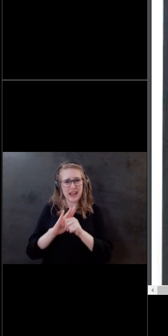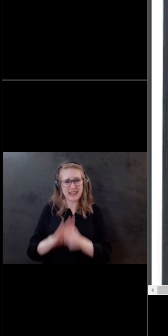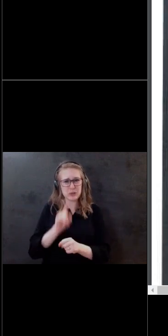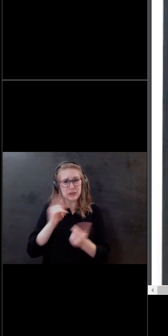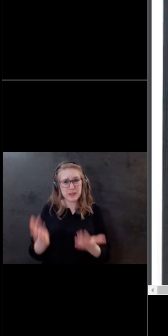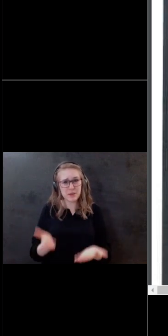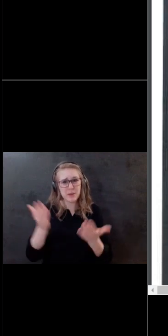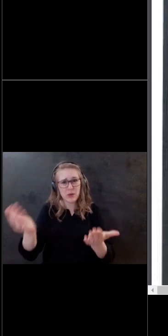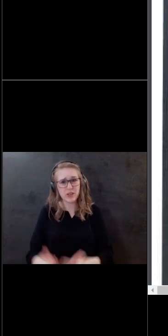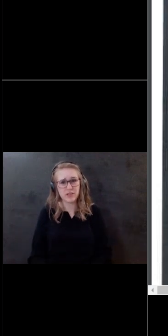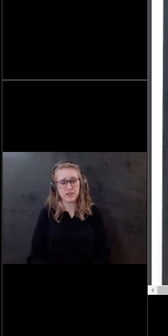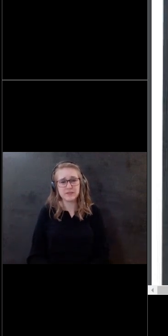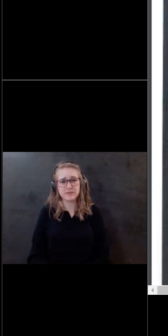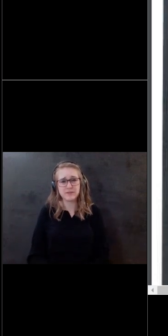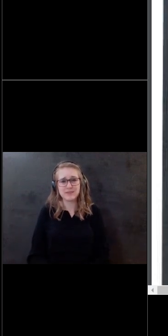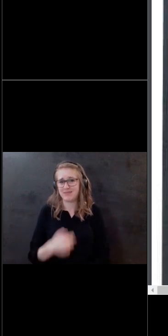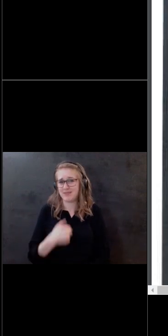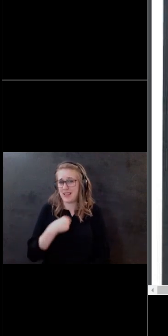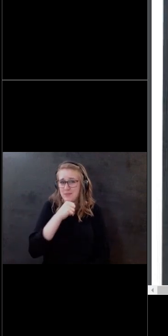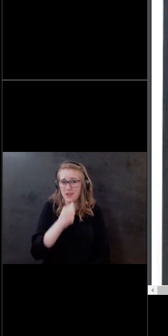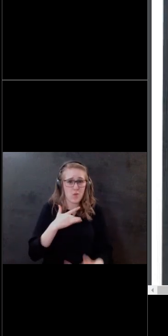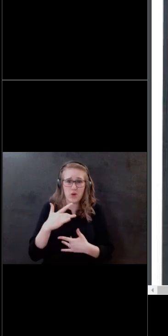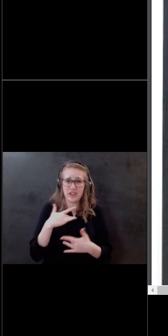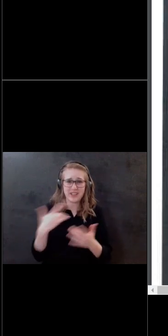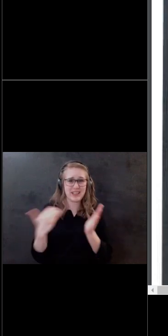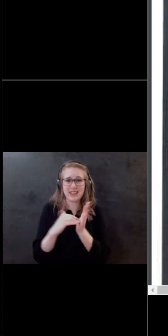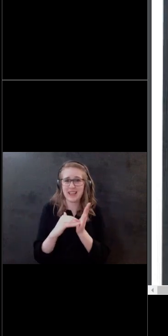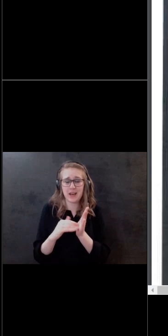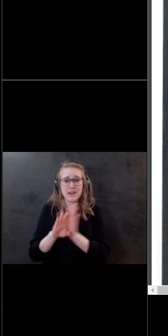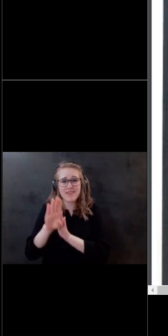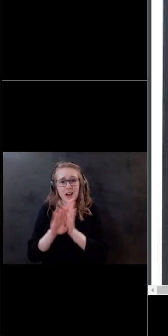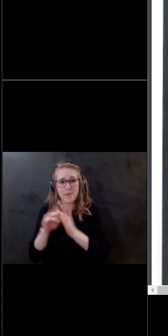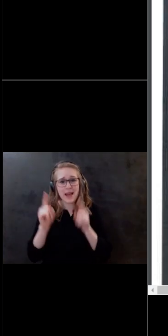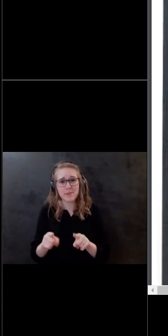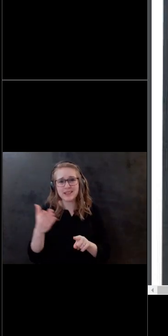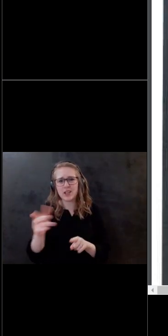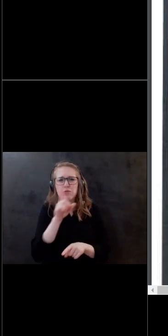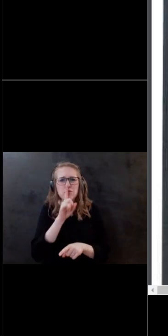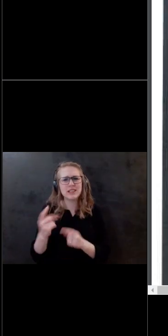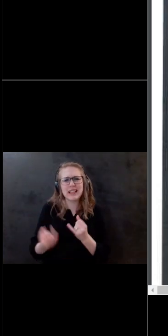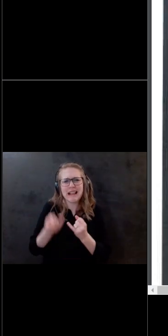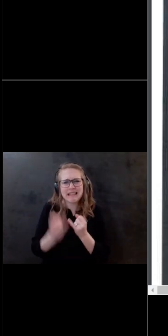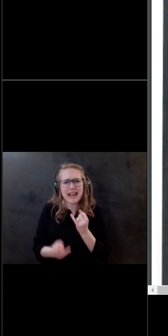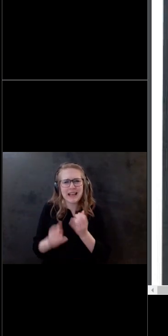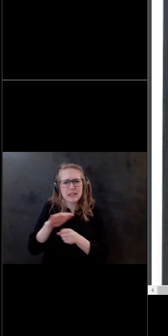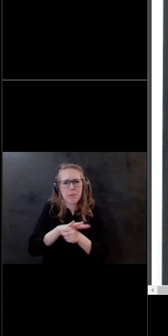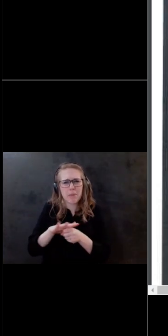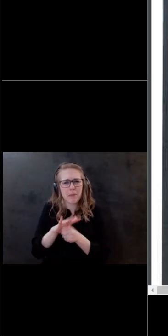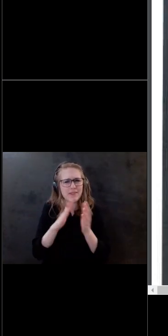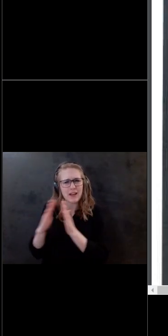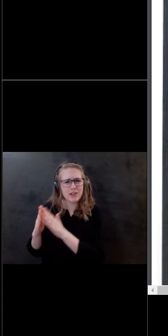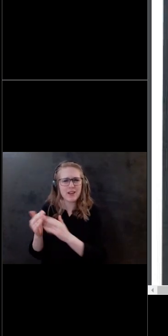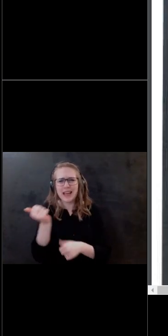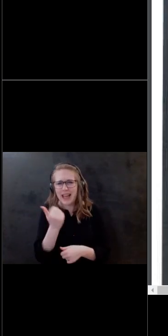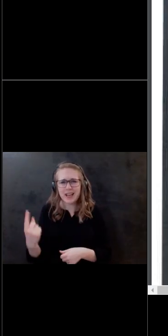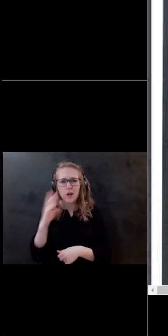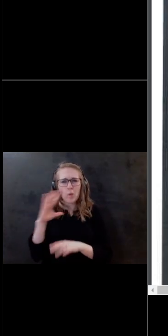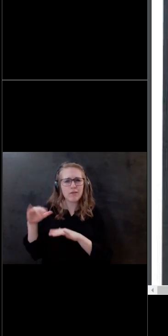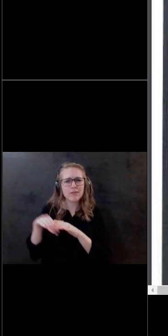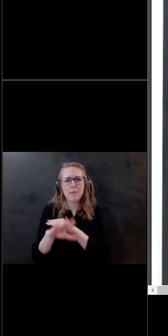so, you know, I'm not worried again about any development happening there because it's one of the last pieces of our downtown. Anybody will come in